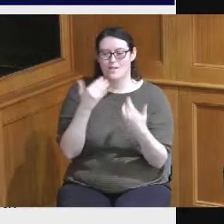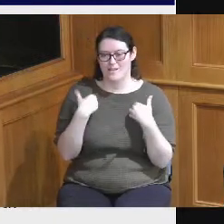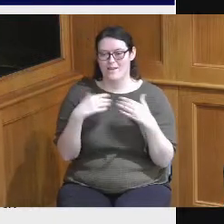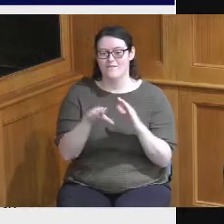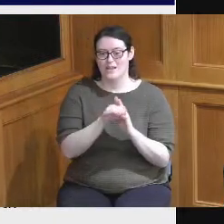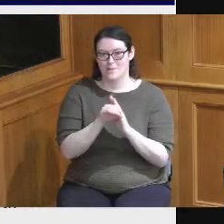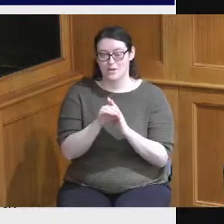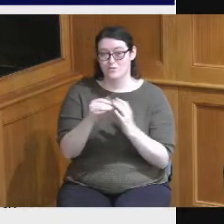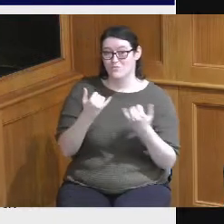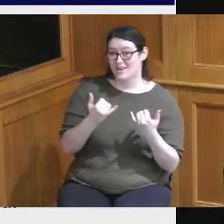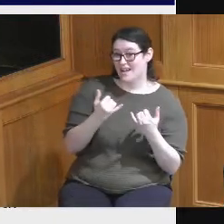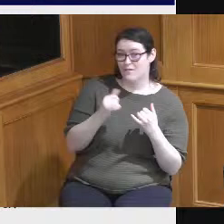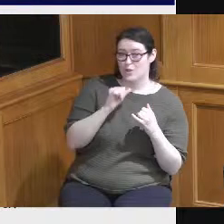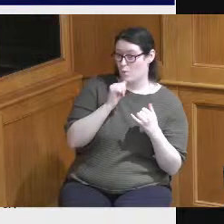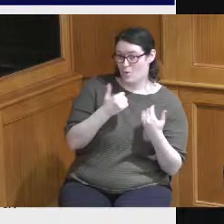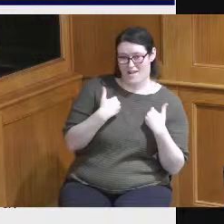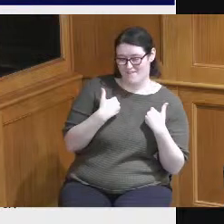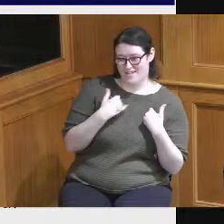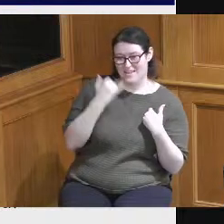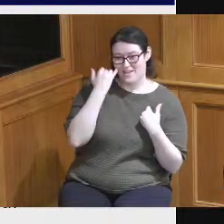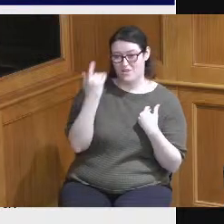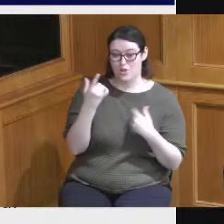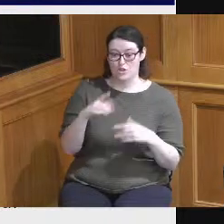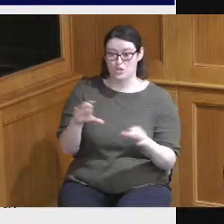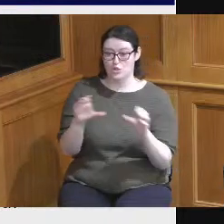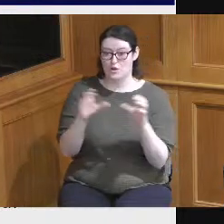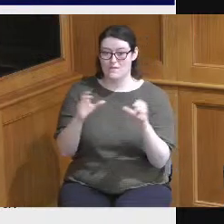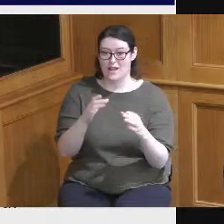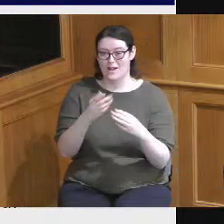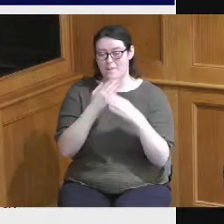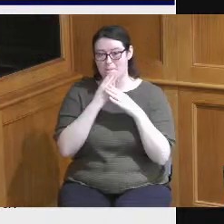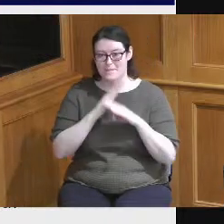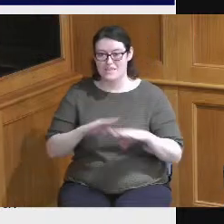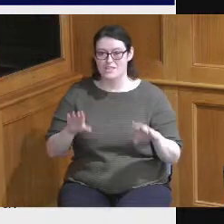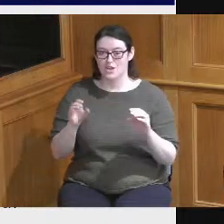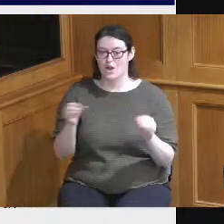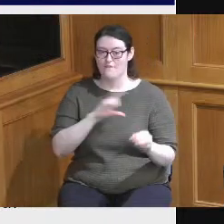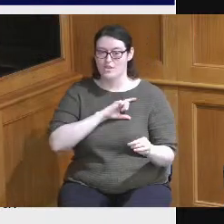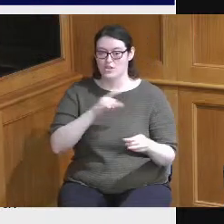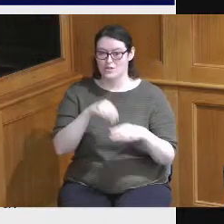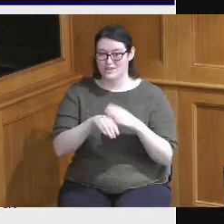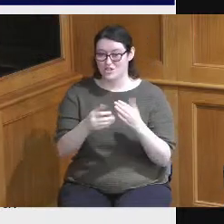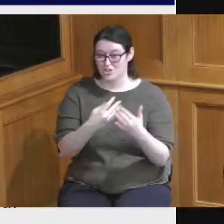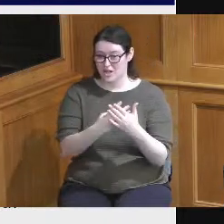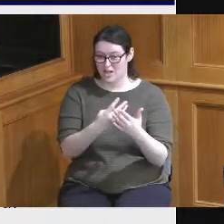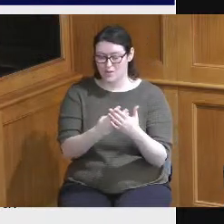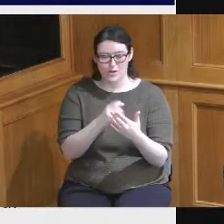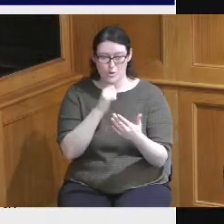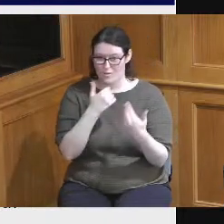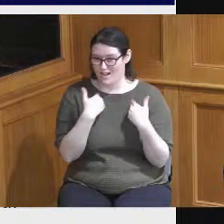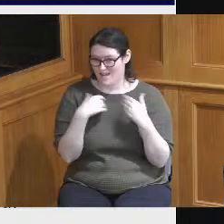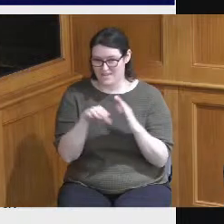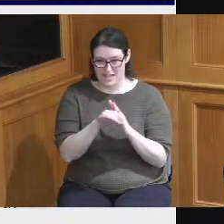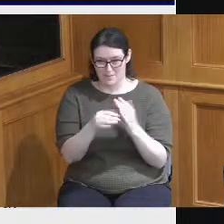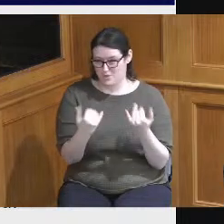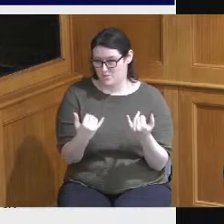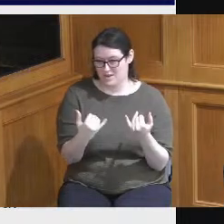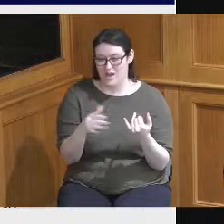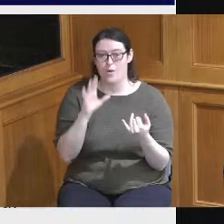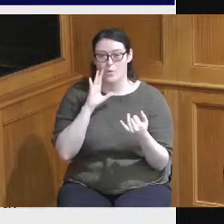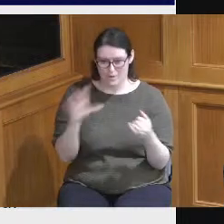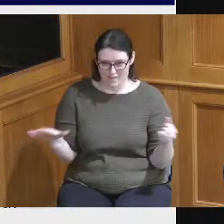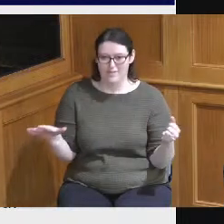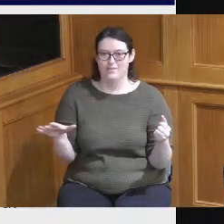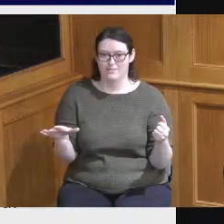a deputy that's a certified peace officer in the jail, he goes out, he's not wearing a body camera. We don't have them. We don't have enough of them. This will eliminate